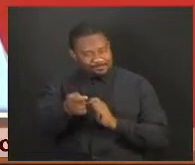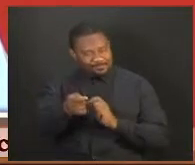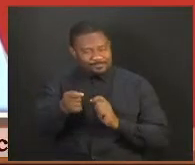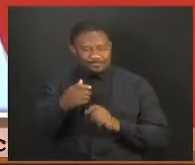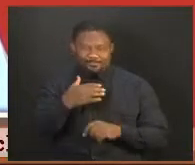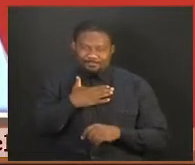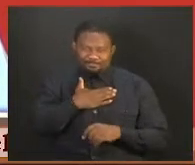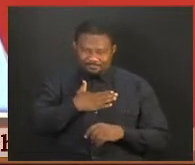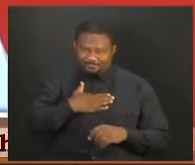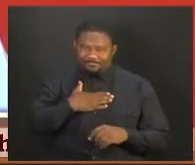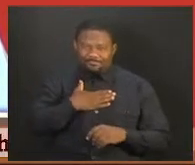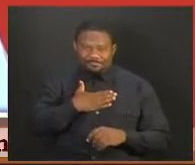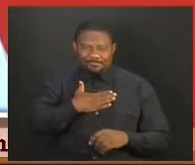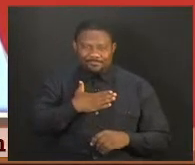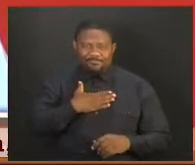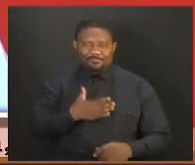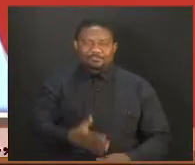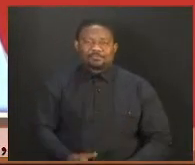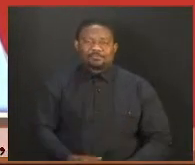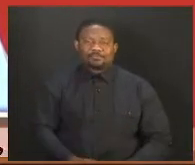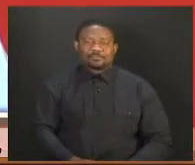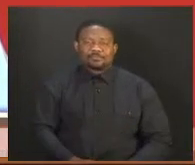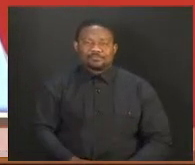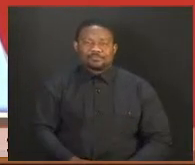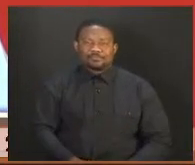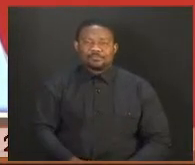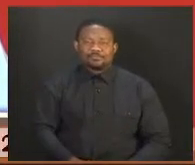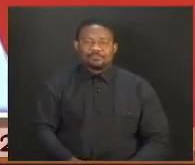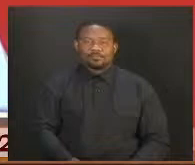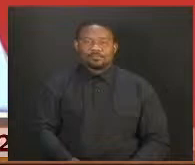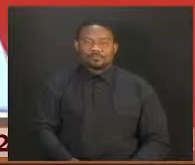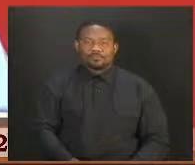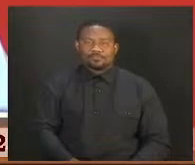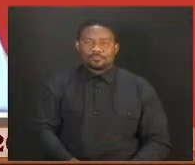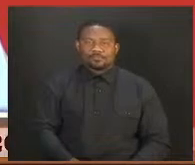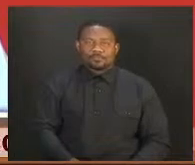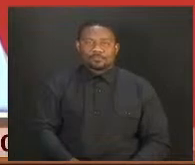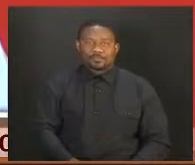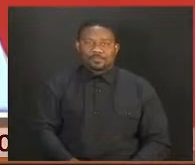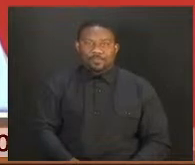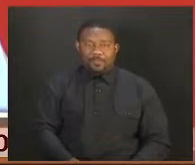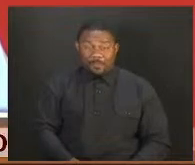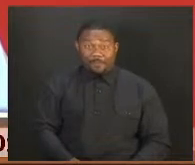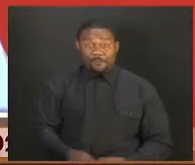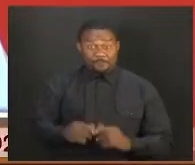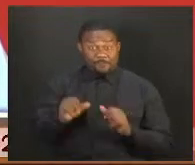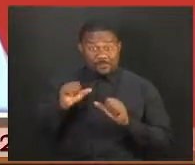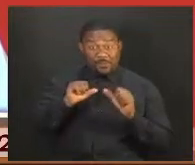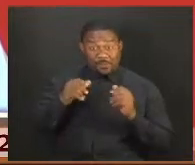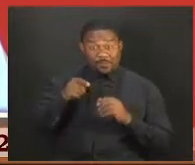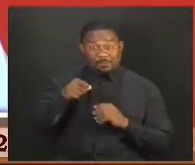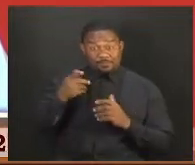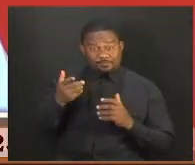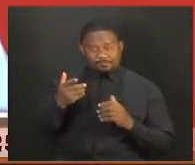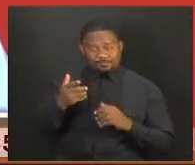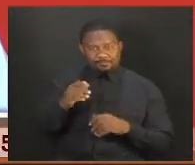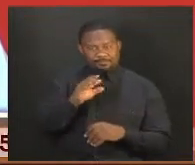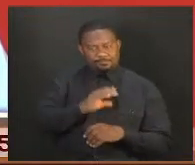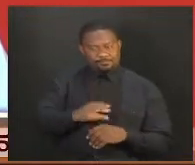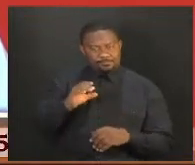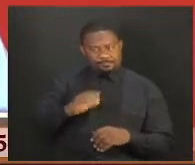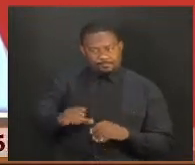Please. We'll do that later on. With regard to the composition of the